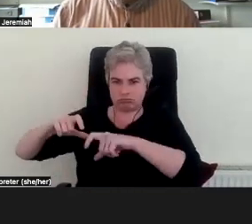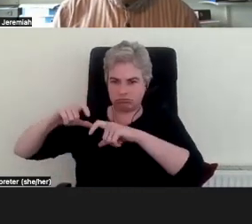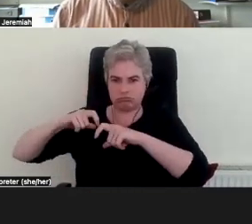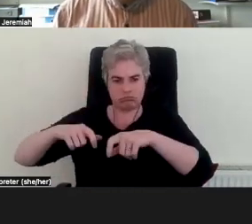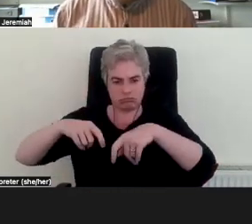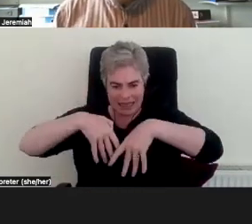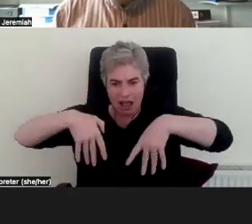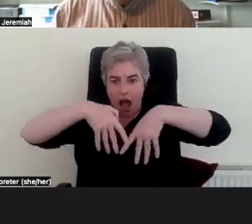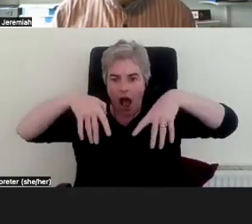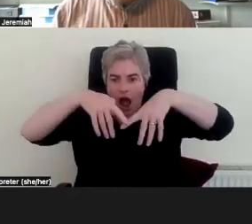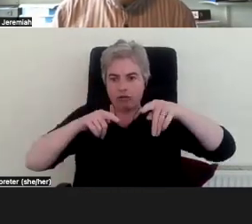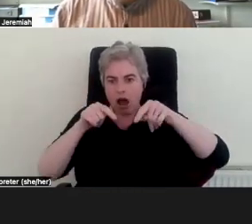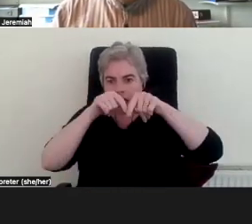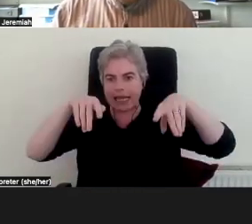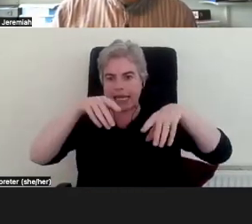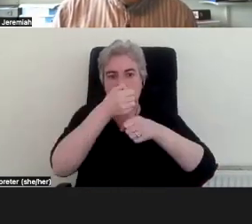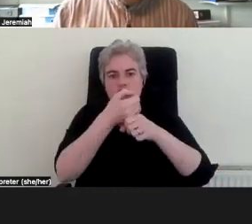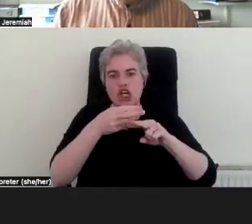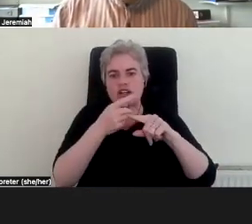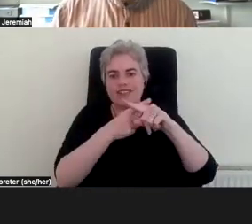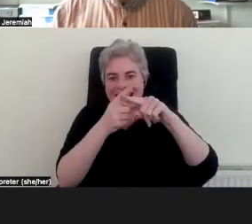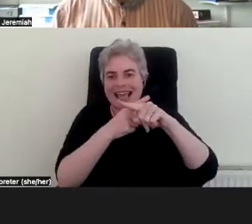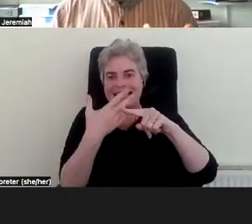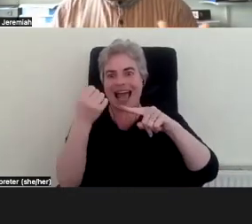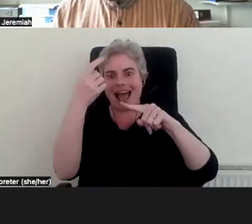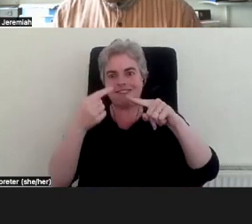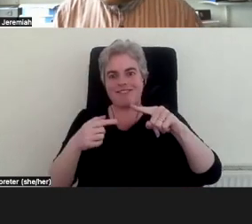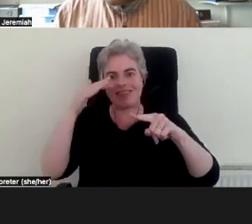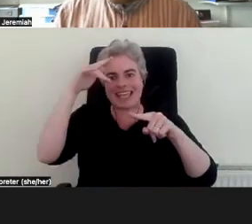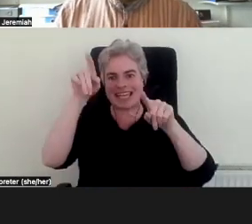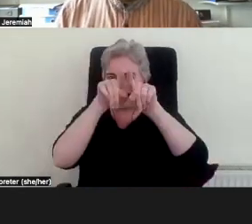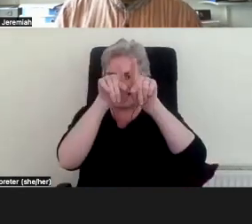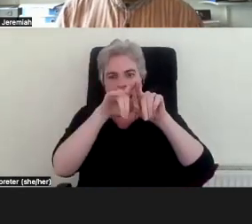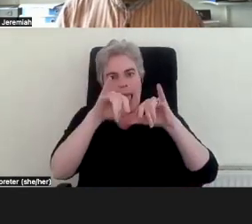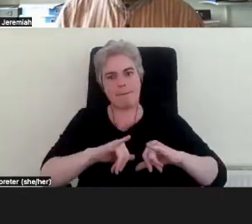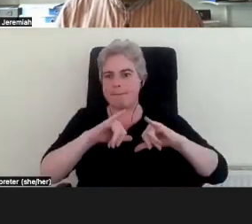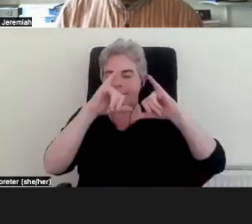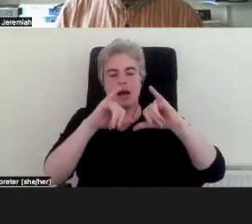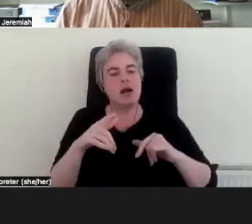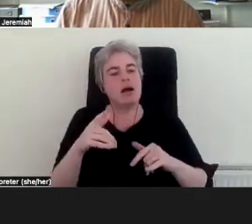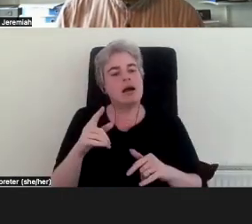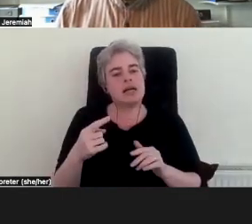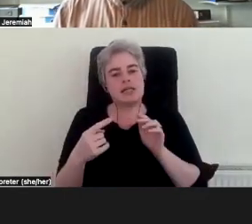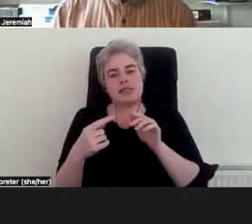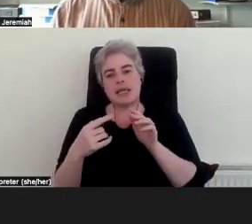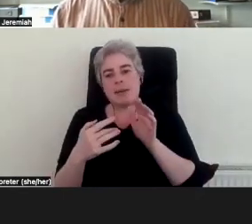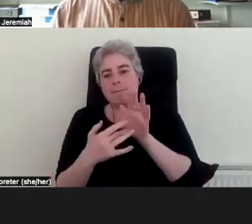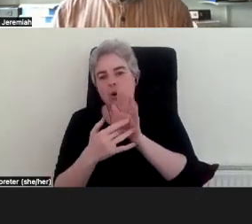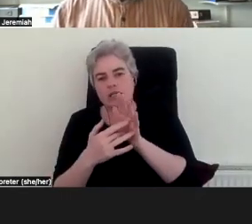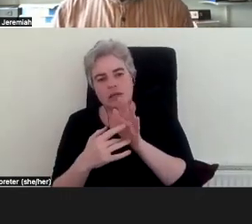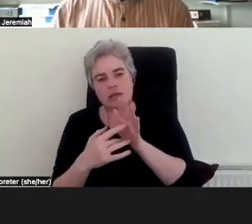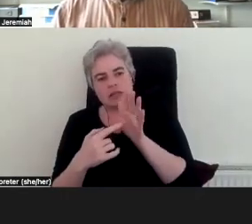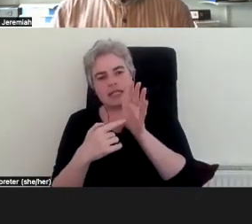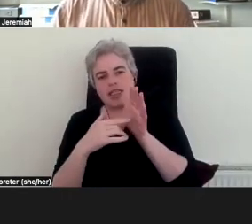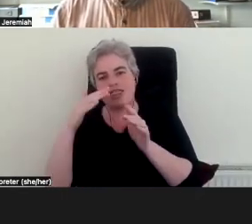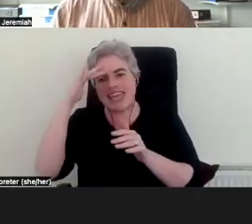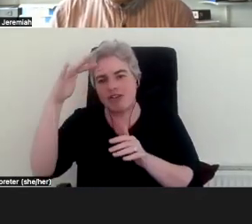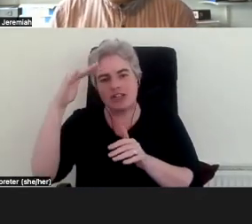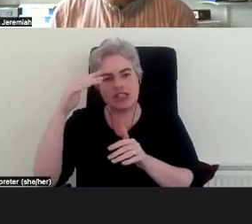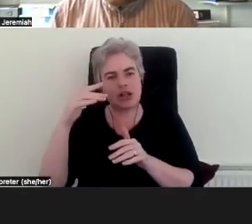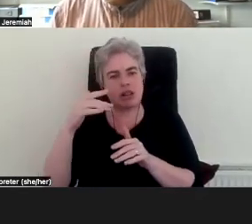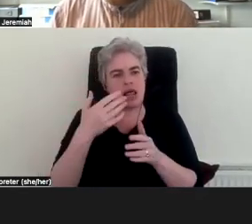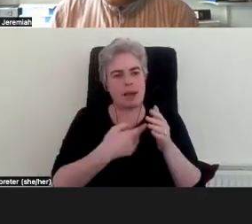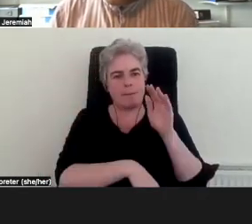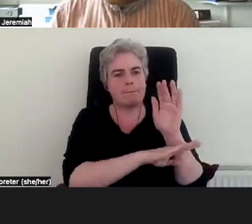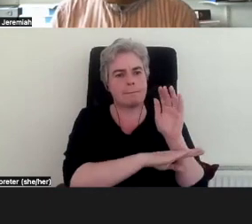hierarchy of the Church of England. And of course, one of the important theologians and Bishop Brooke Foss